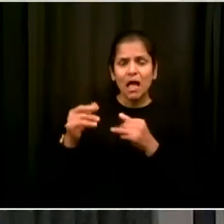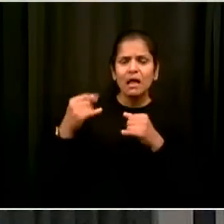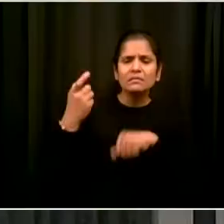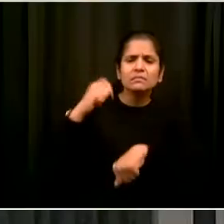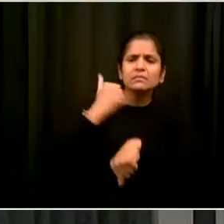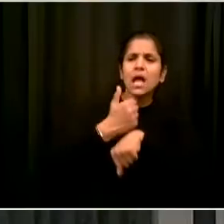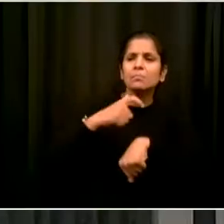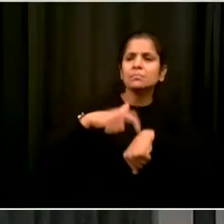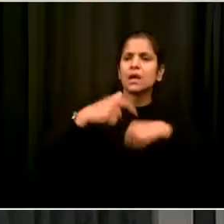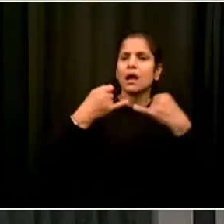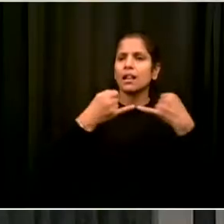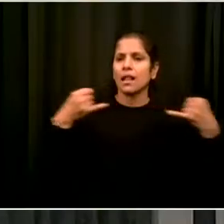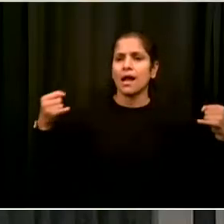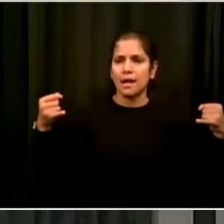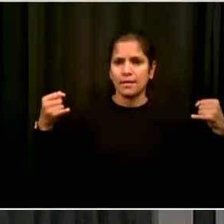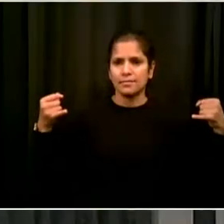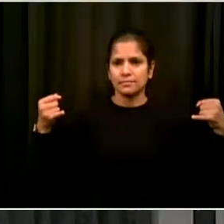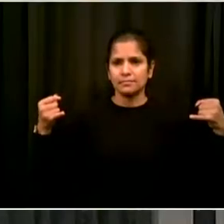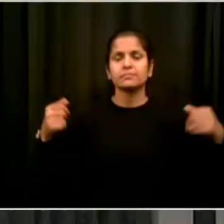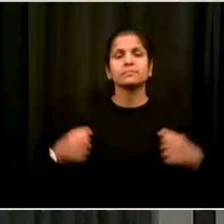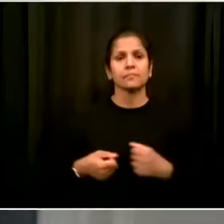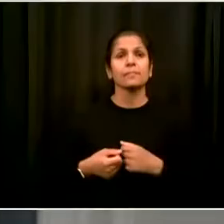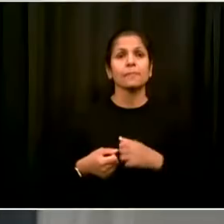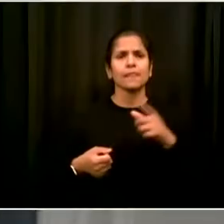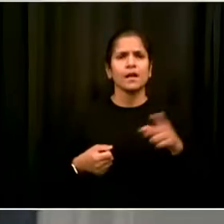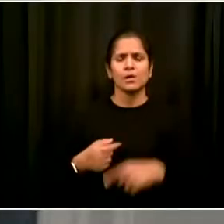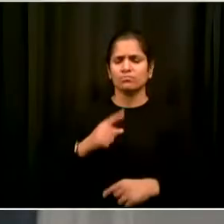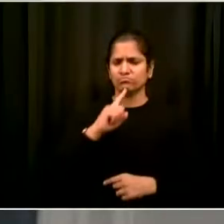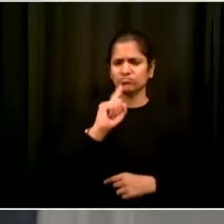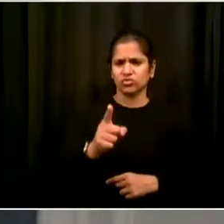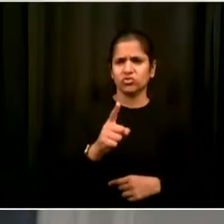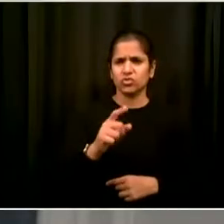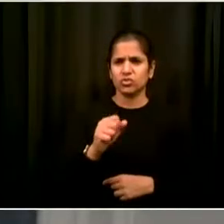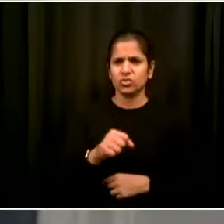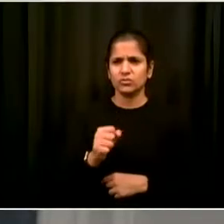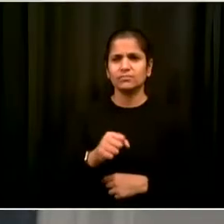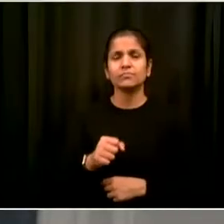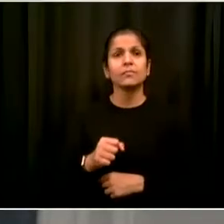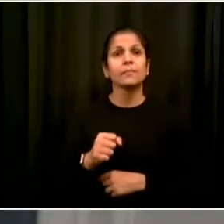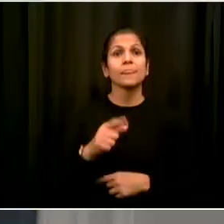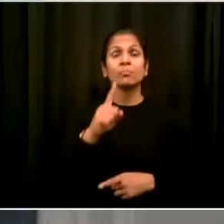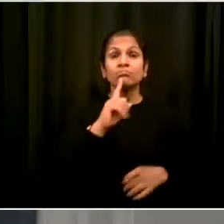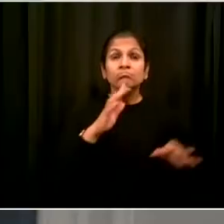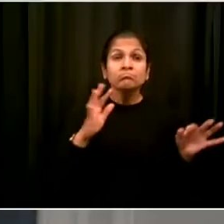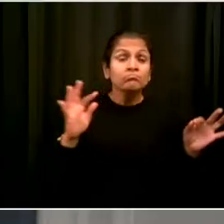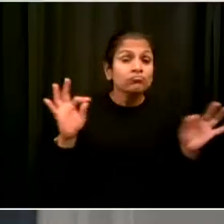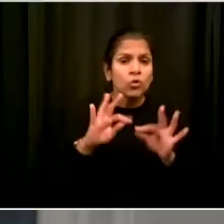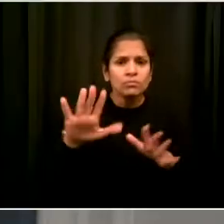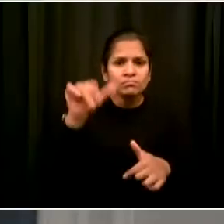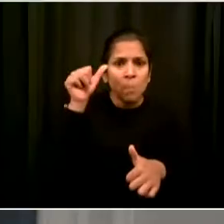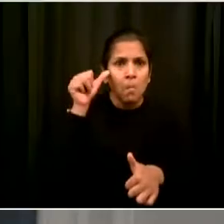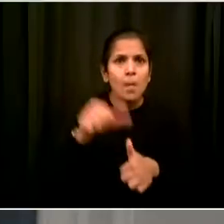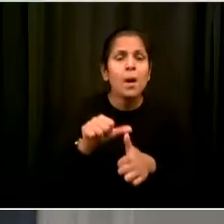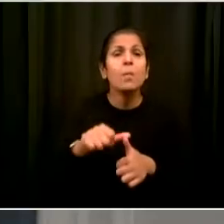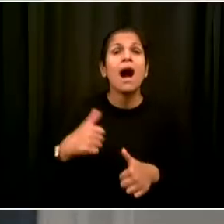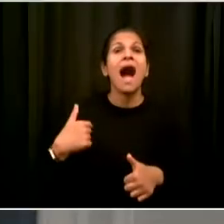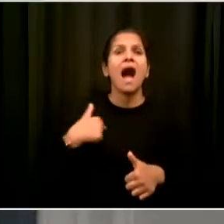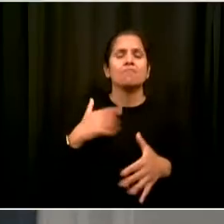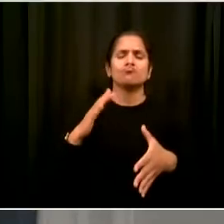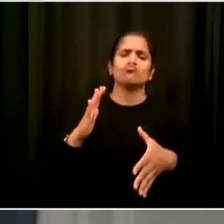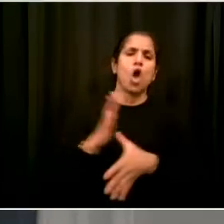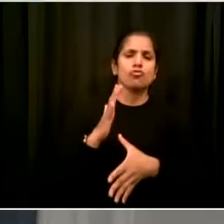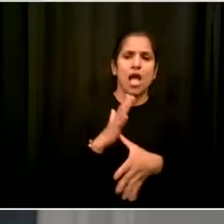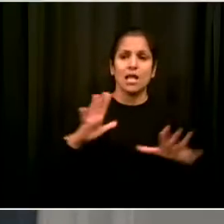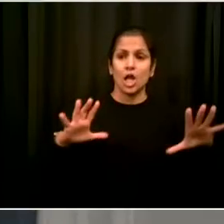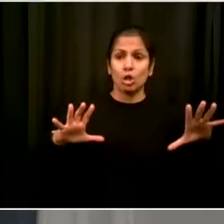think an important part to remember that we're going to be prioritizing certain groups right now, as the mayor had just mentioned. Right now, we're